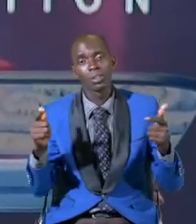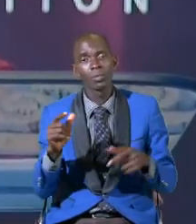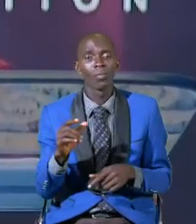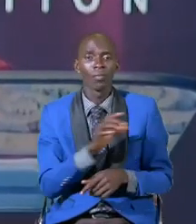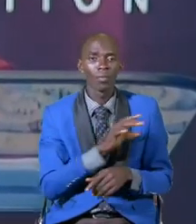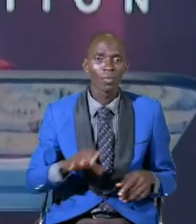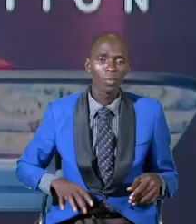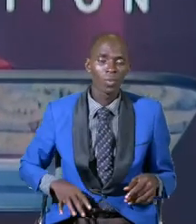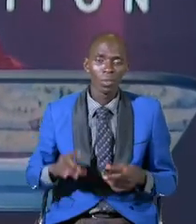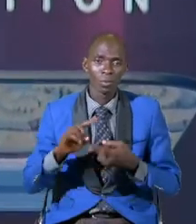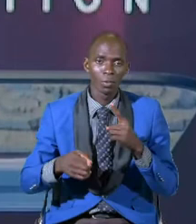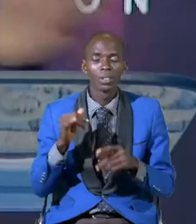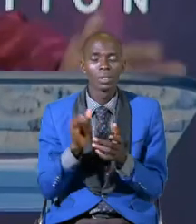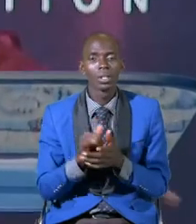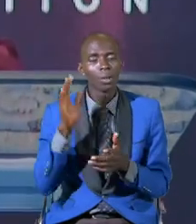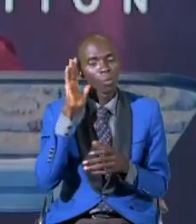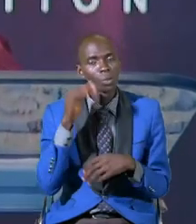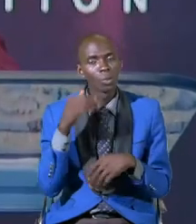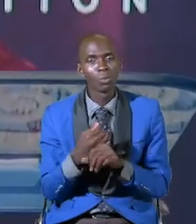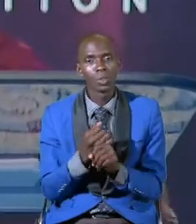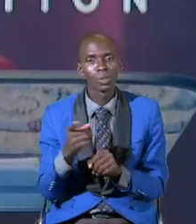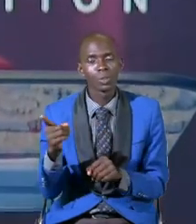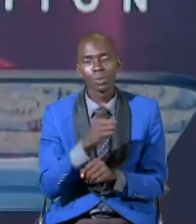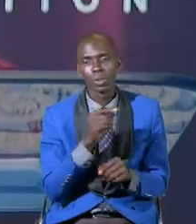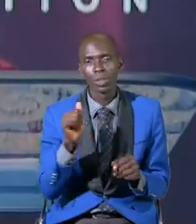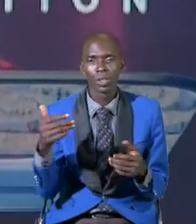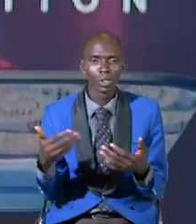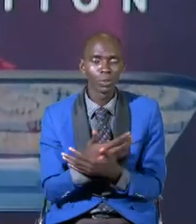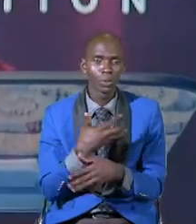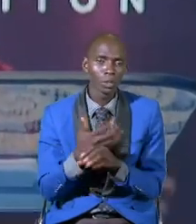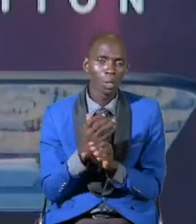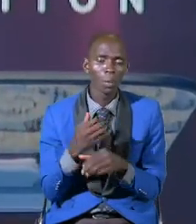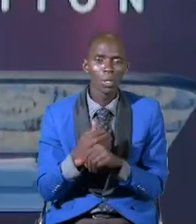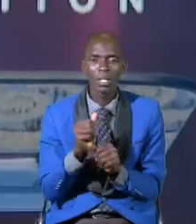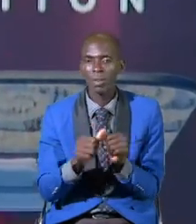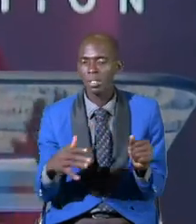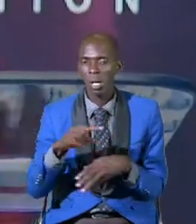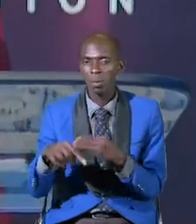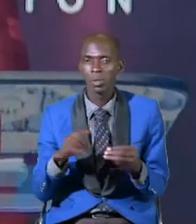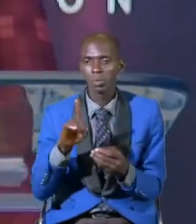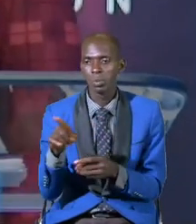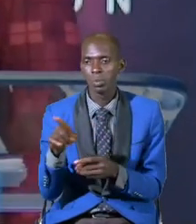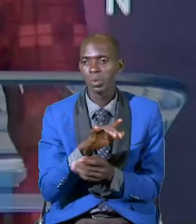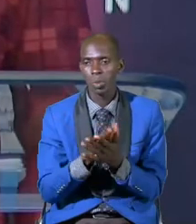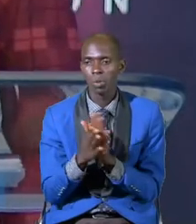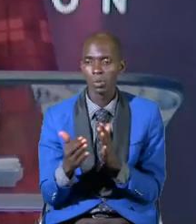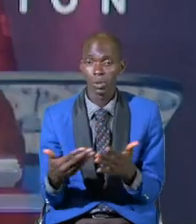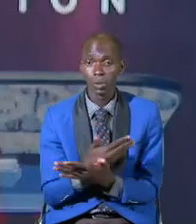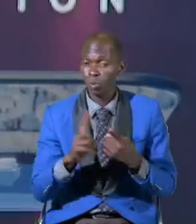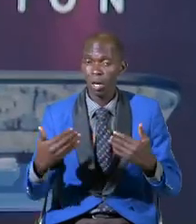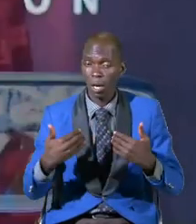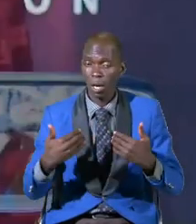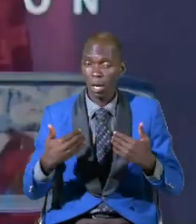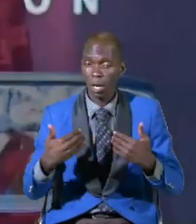new creation, and everything before you will become new. Wherever you are, raise up your hand over